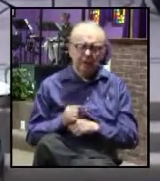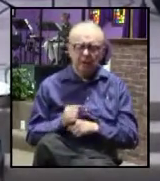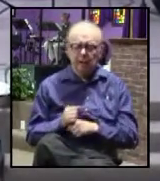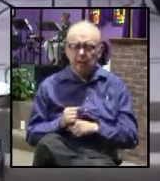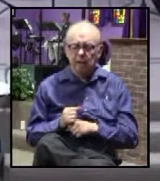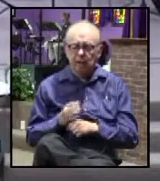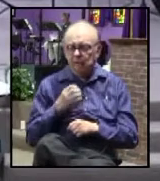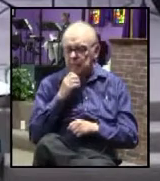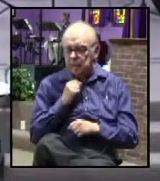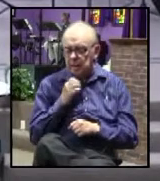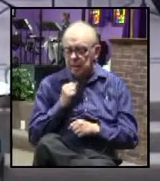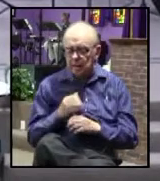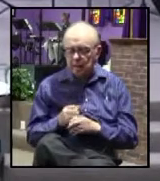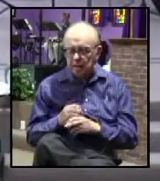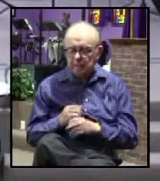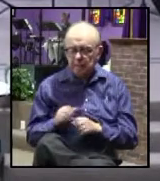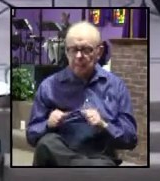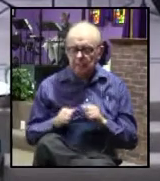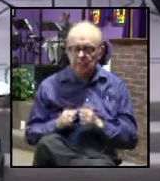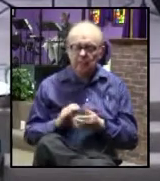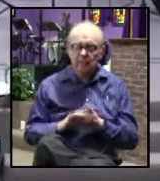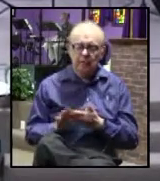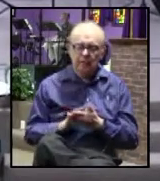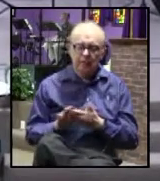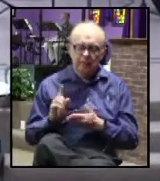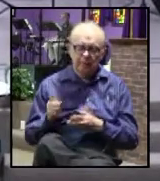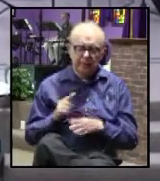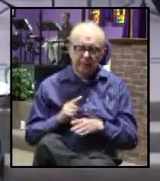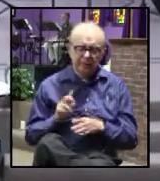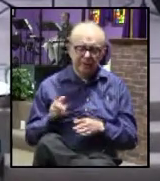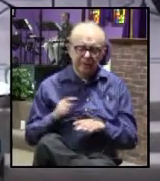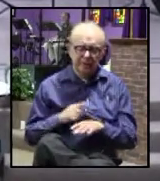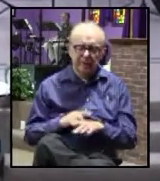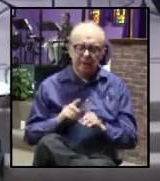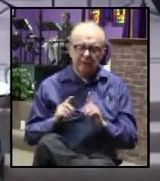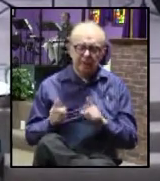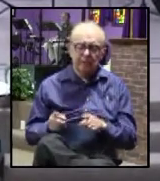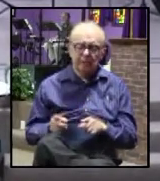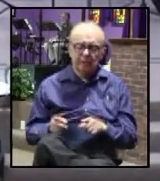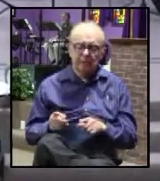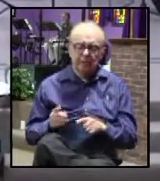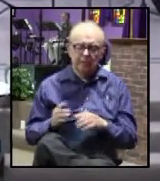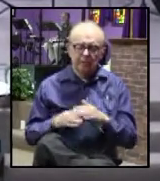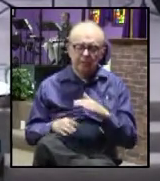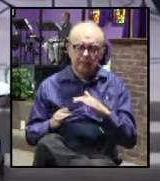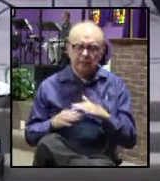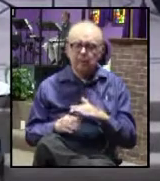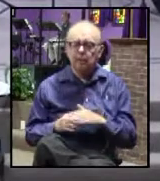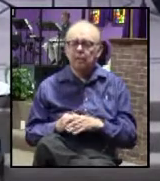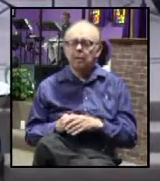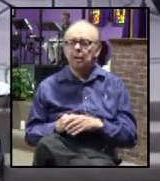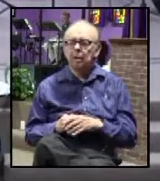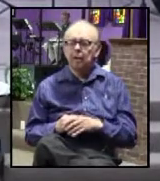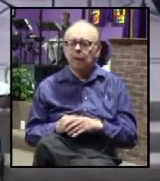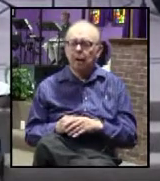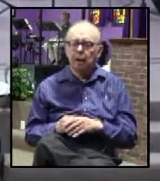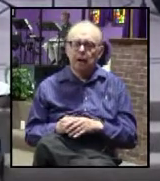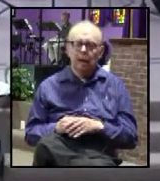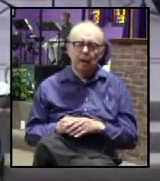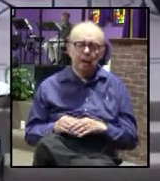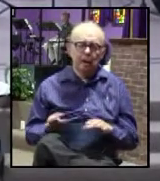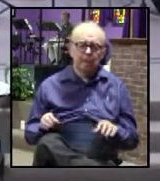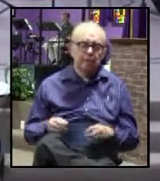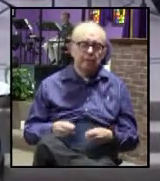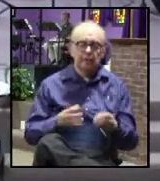had to keep the area clean. And I remember it was like one of the first or second times we were there. And we were down at the bottom, and they just threw